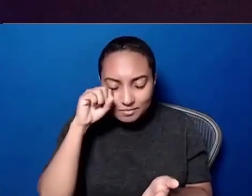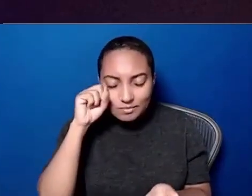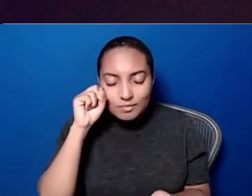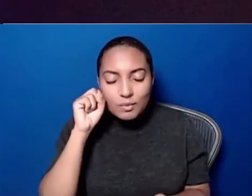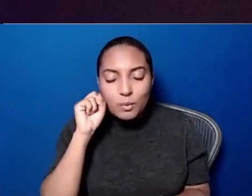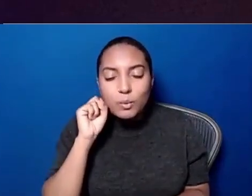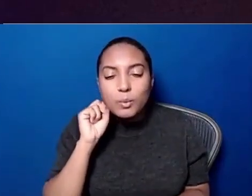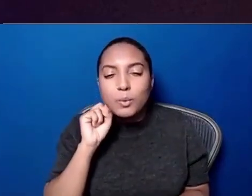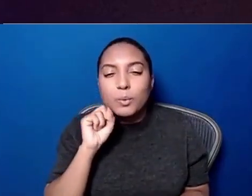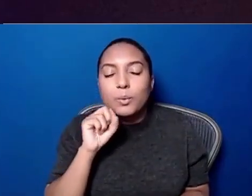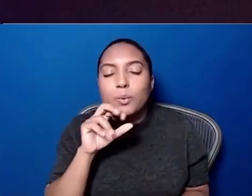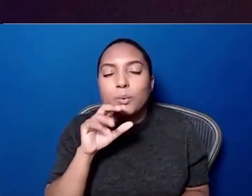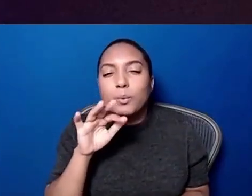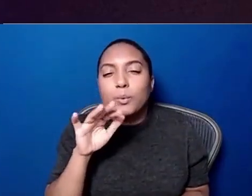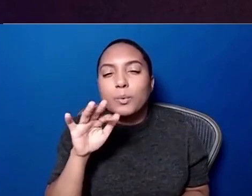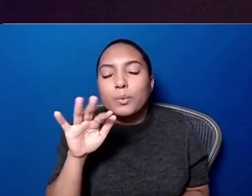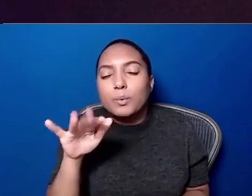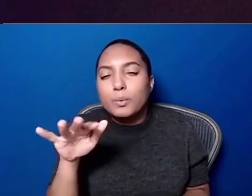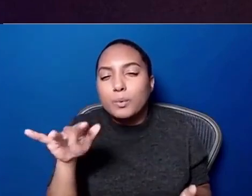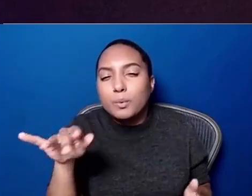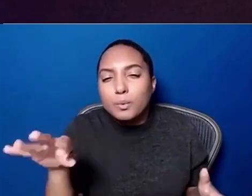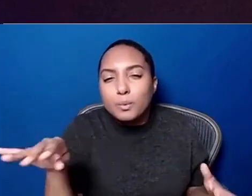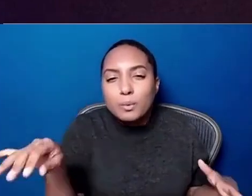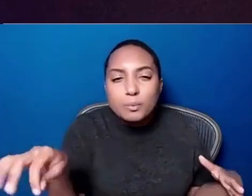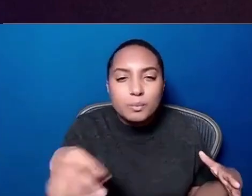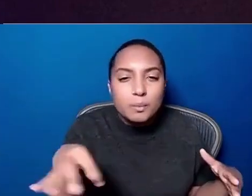And breathe.